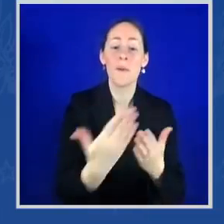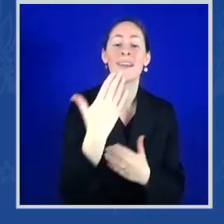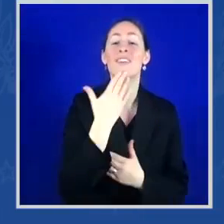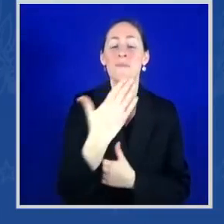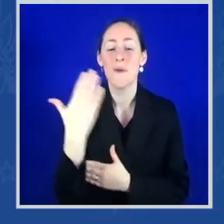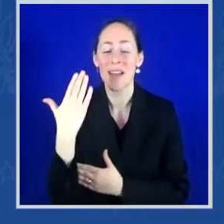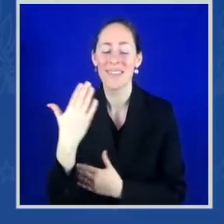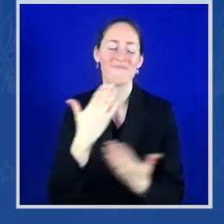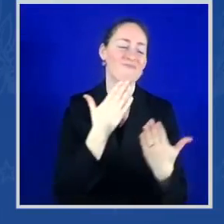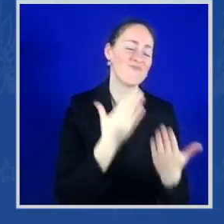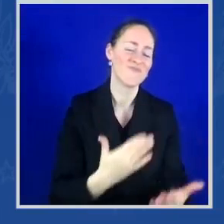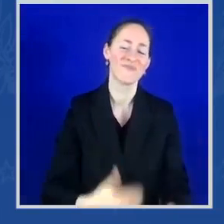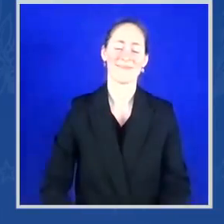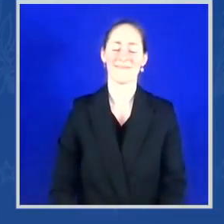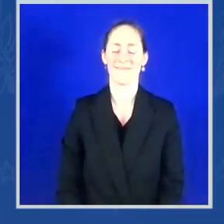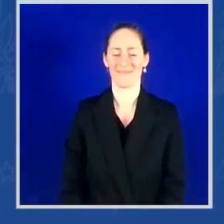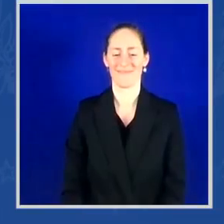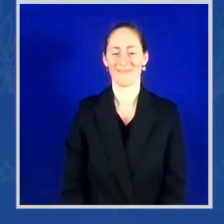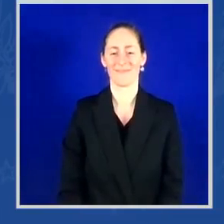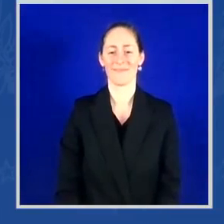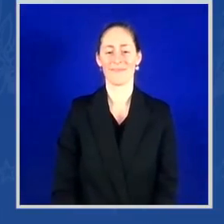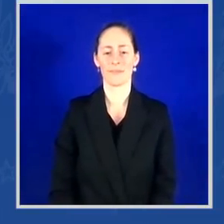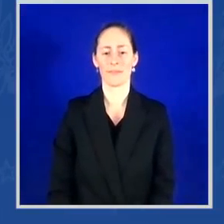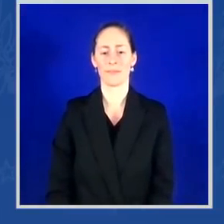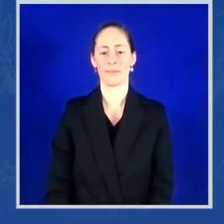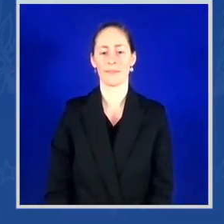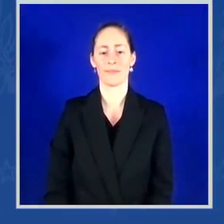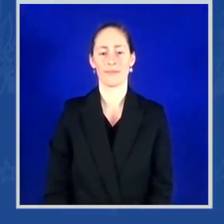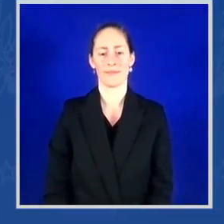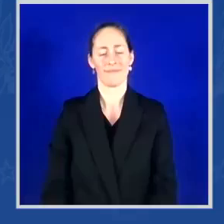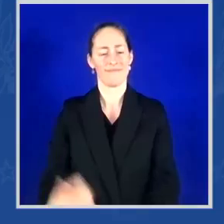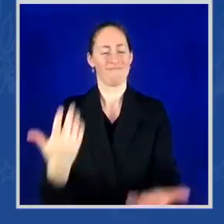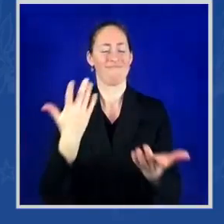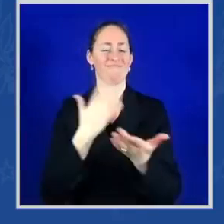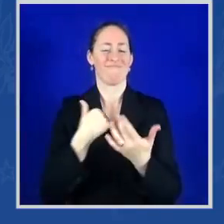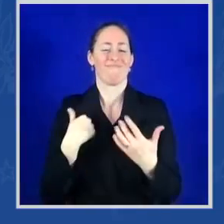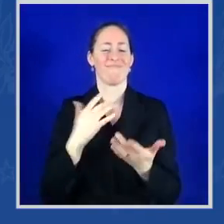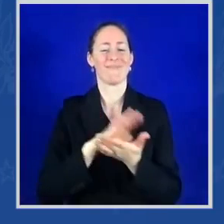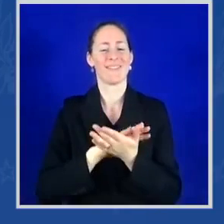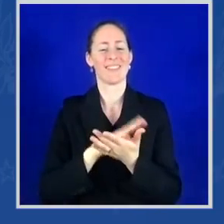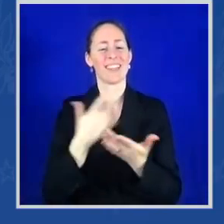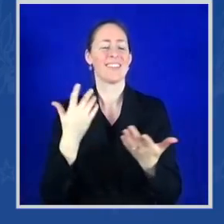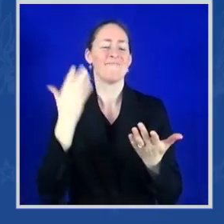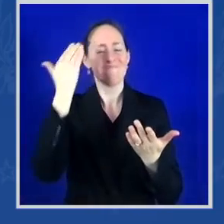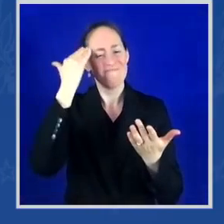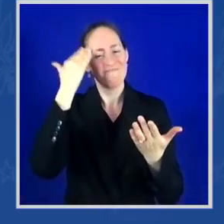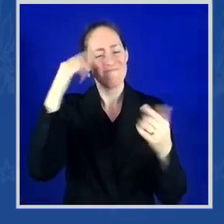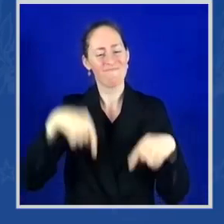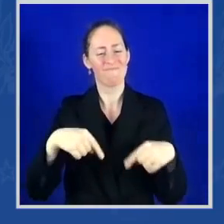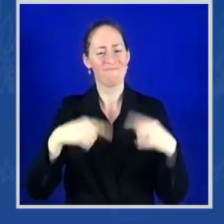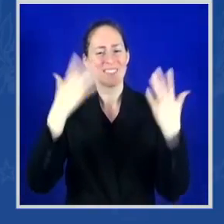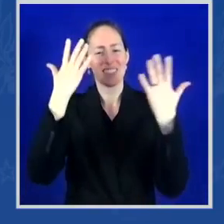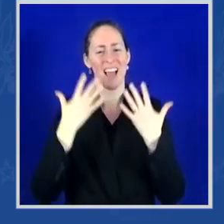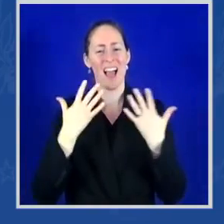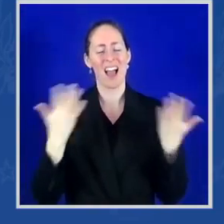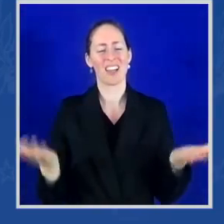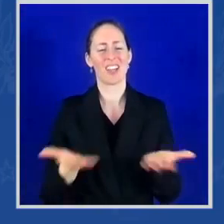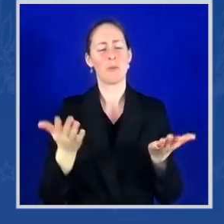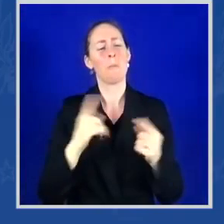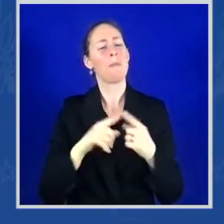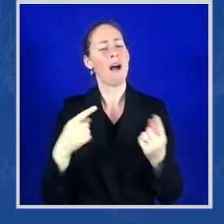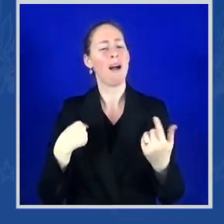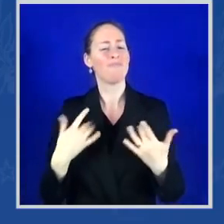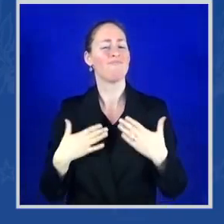It's good to be here on this solemn occasion with so many friends. Governor Carney, Senator Carper,